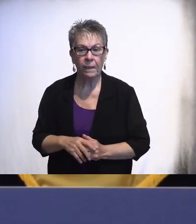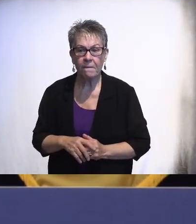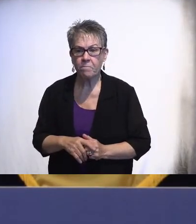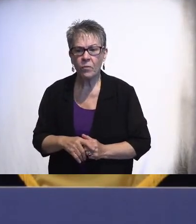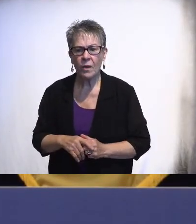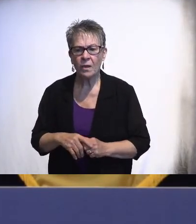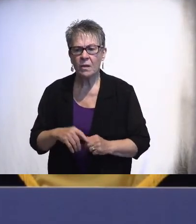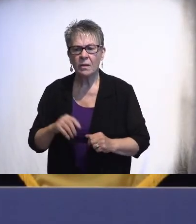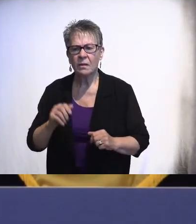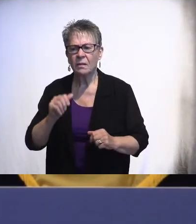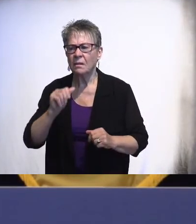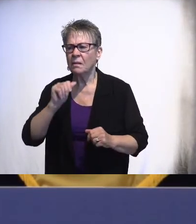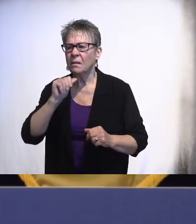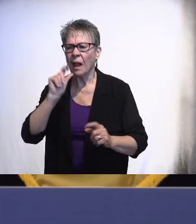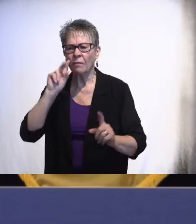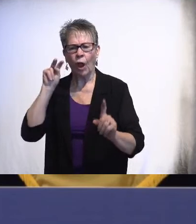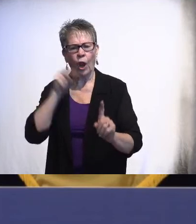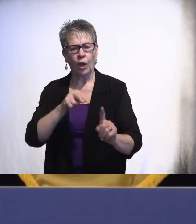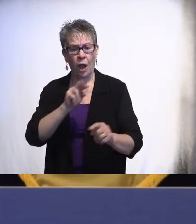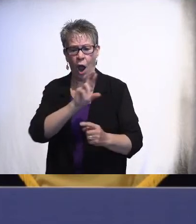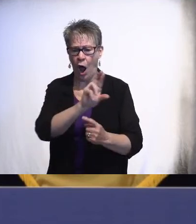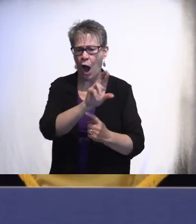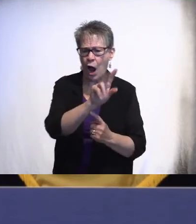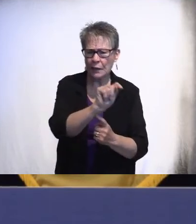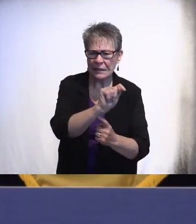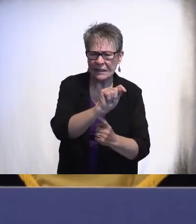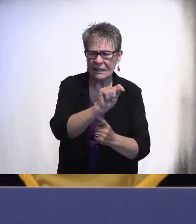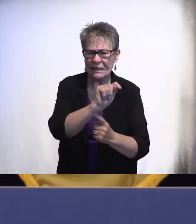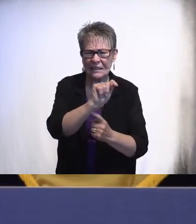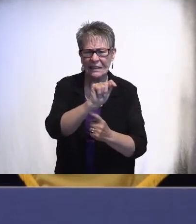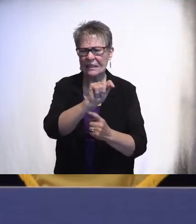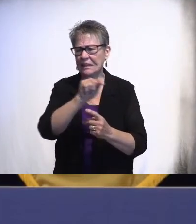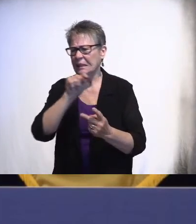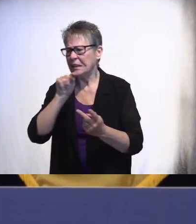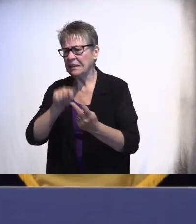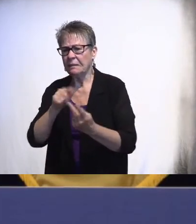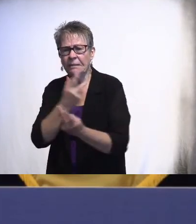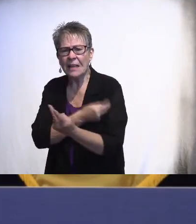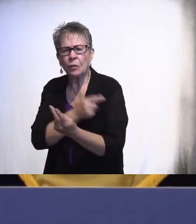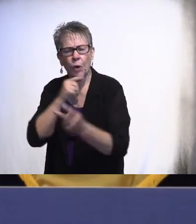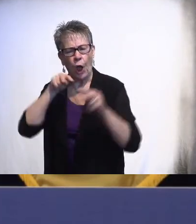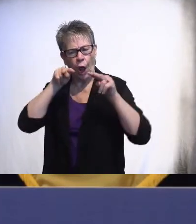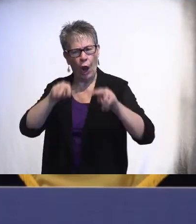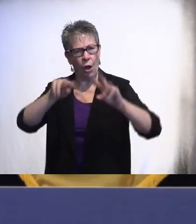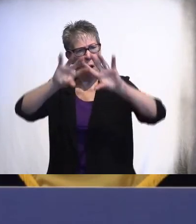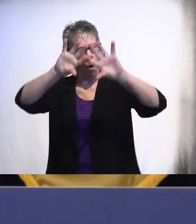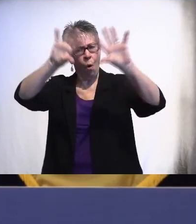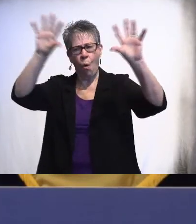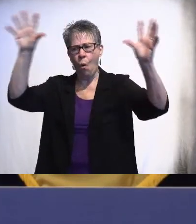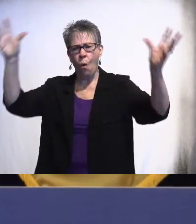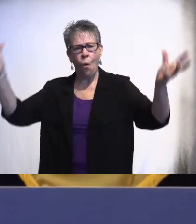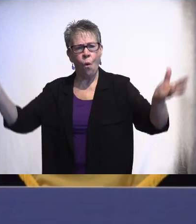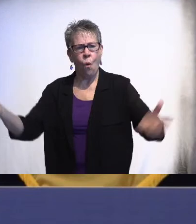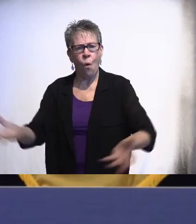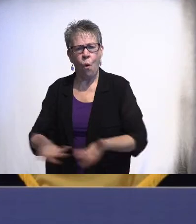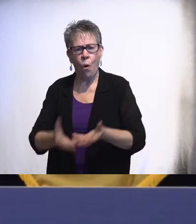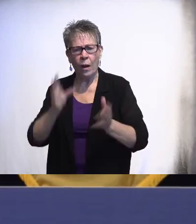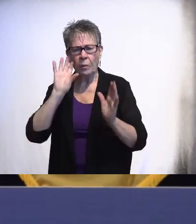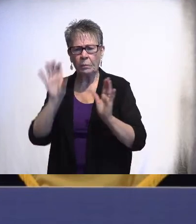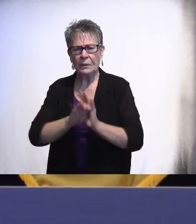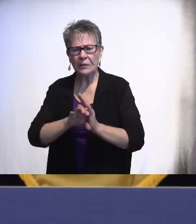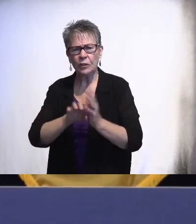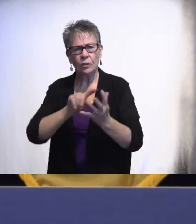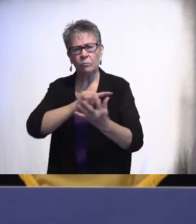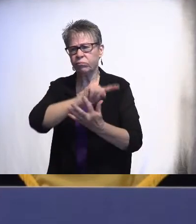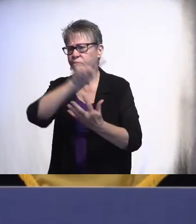of them. And by the way, in the additional one, which is Judy referred to, the expectation that the federal committee would approve